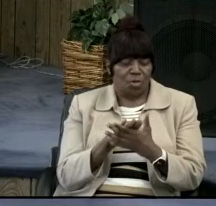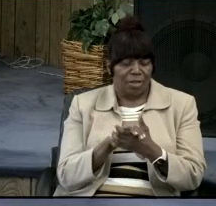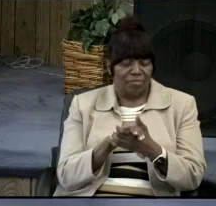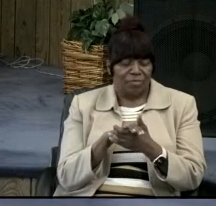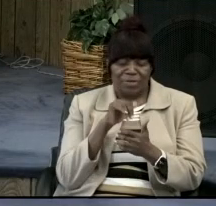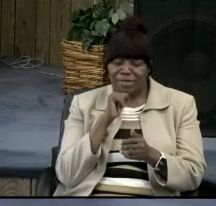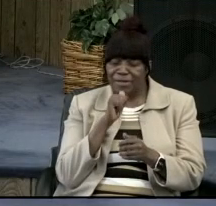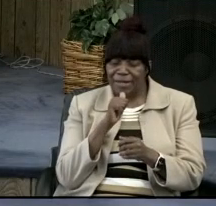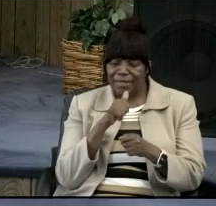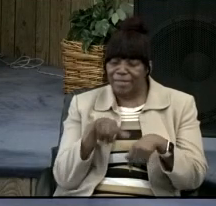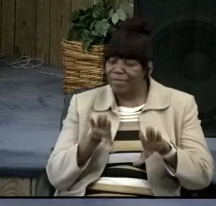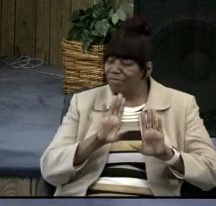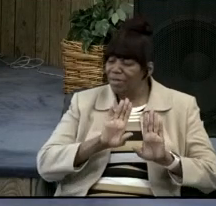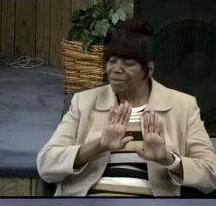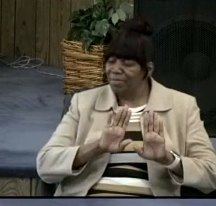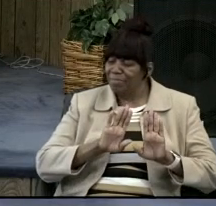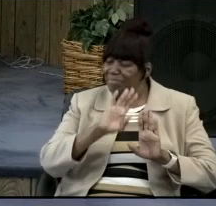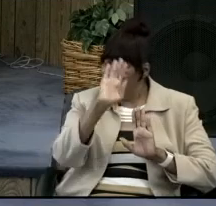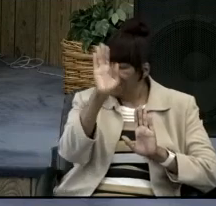a fight.